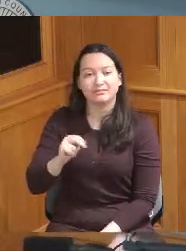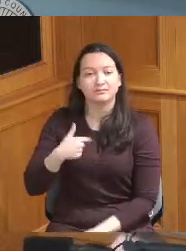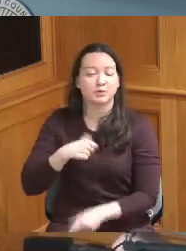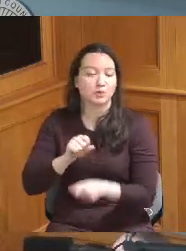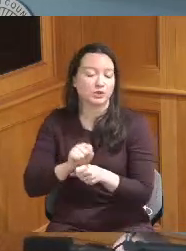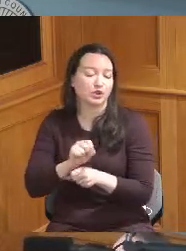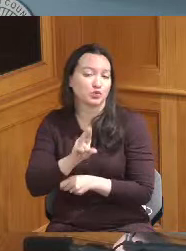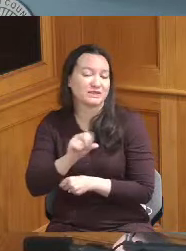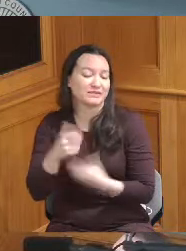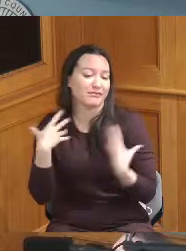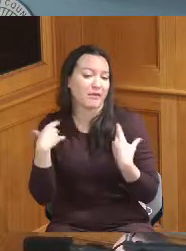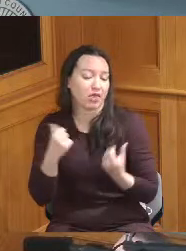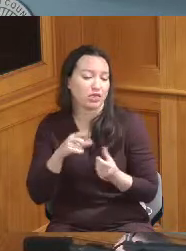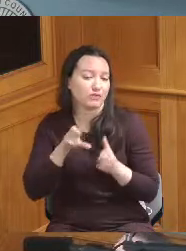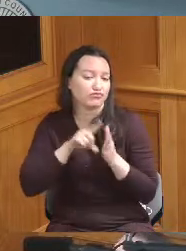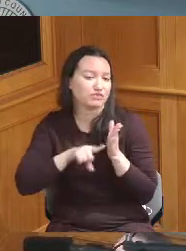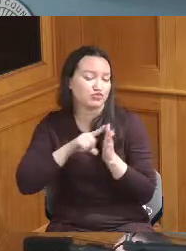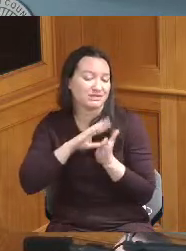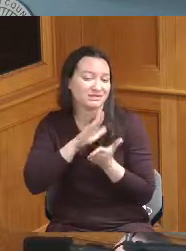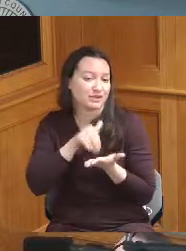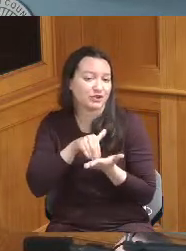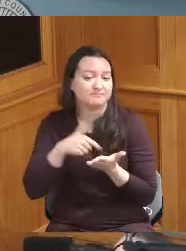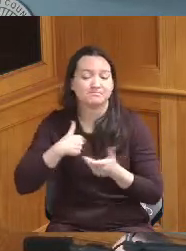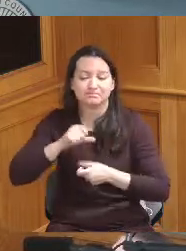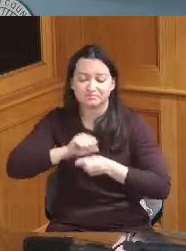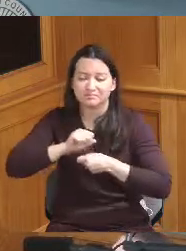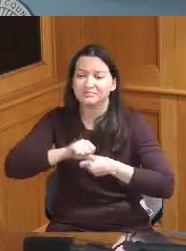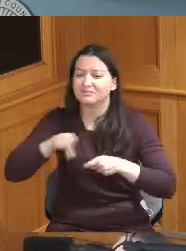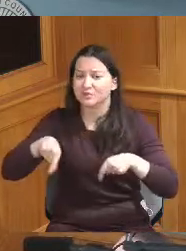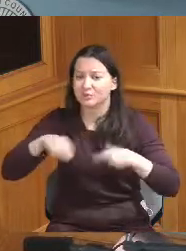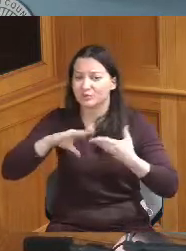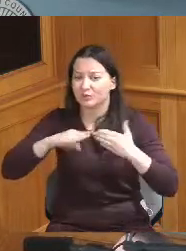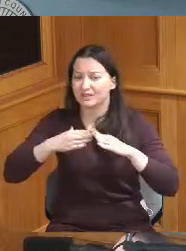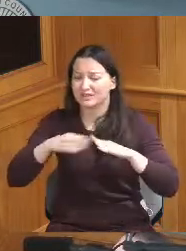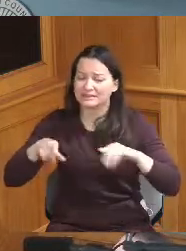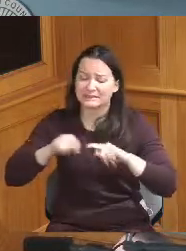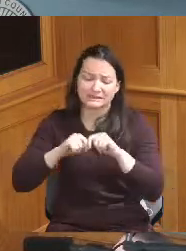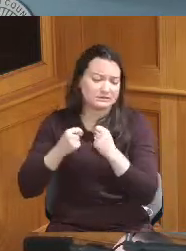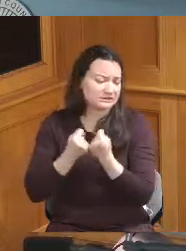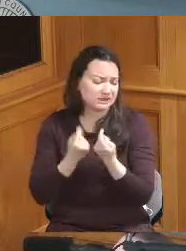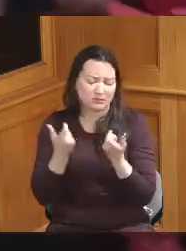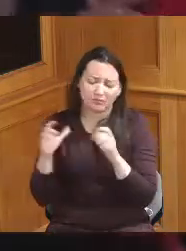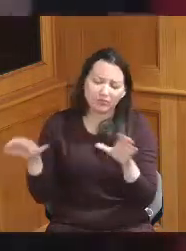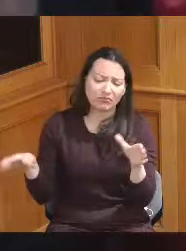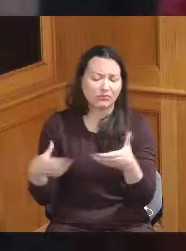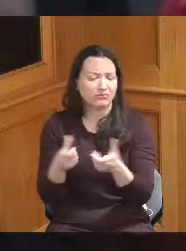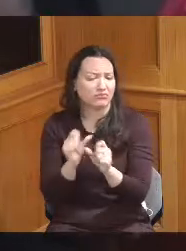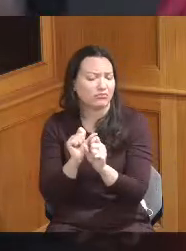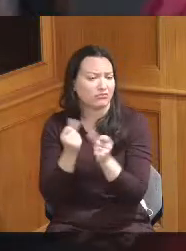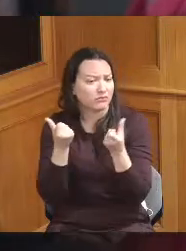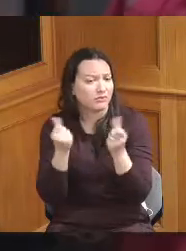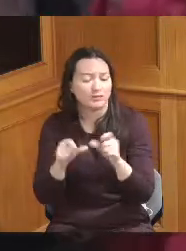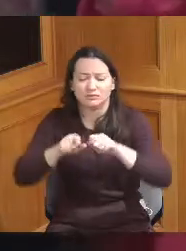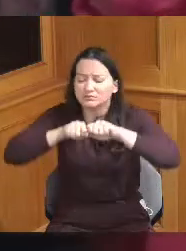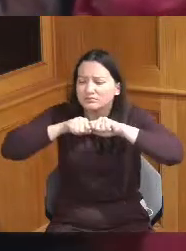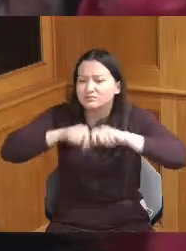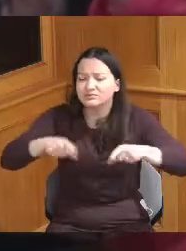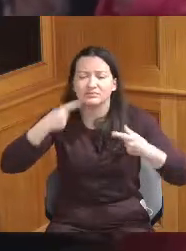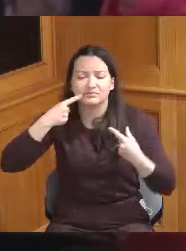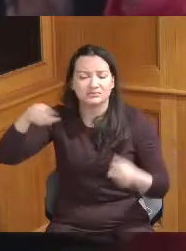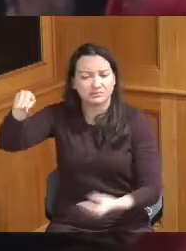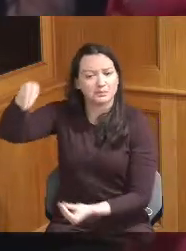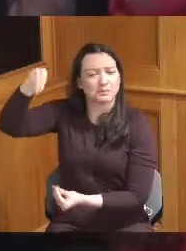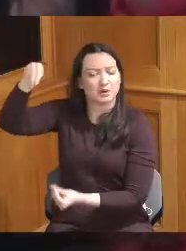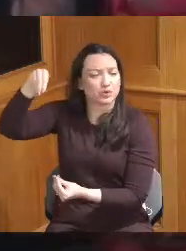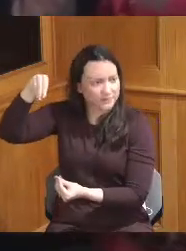say thank you to all of you because, as I've been telling to many of you already, it's a team effort. So getting the word out, you know, making the proclamation, do all